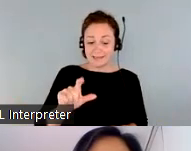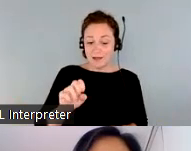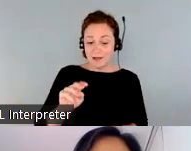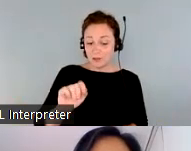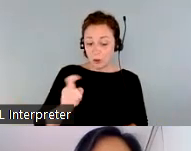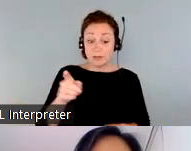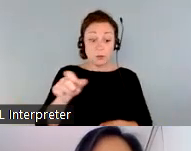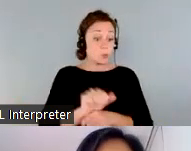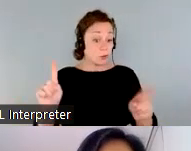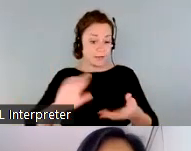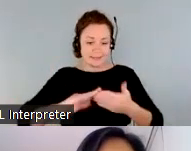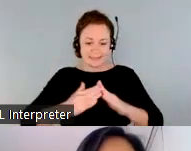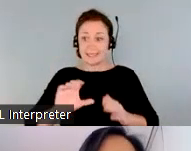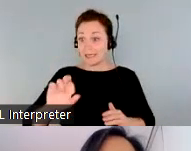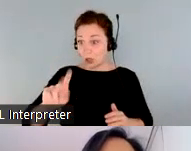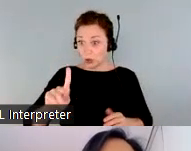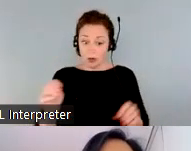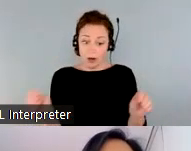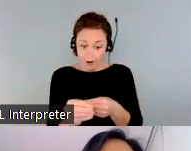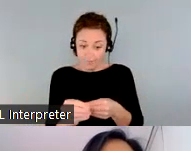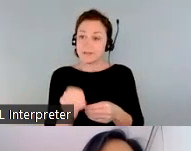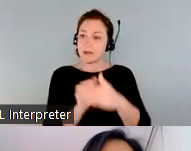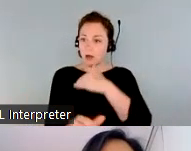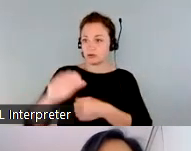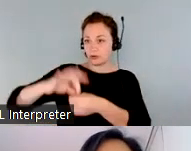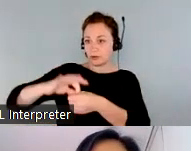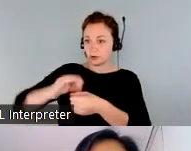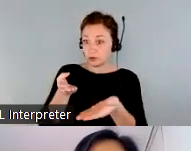clerk's office in election services.